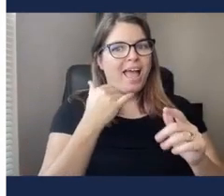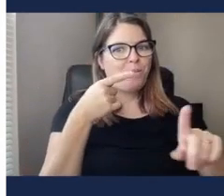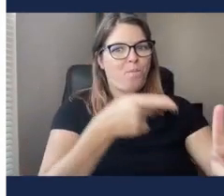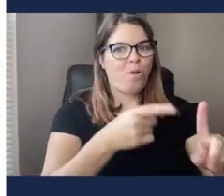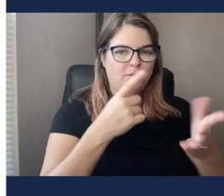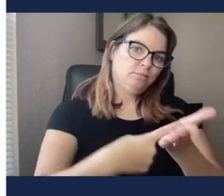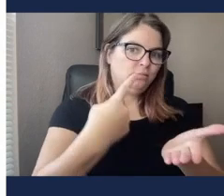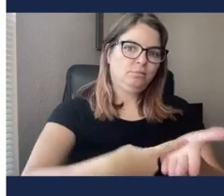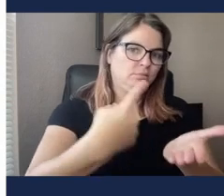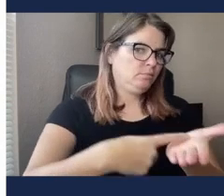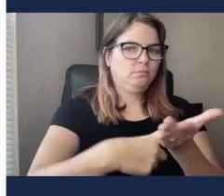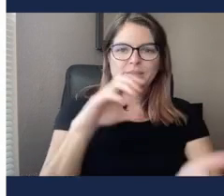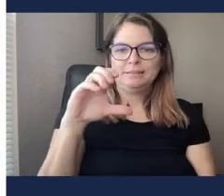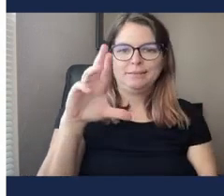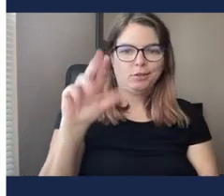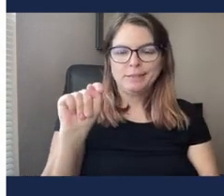as sort of a